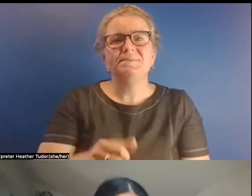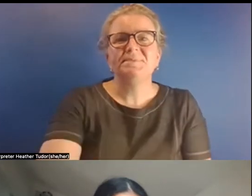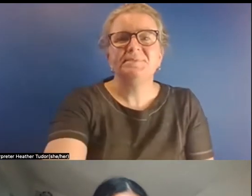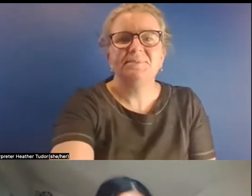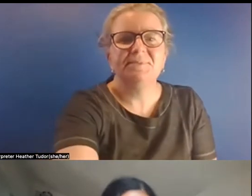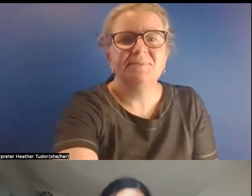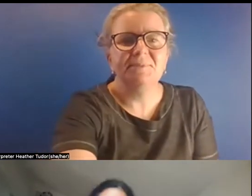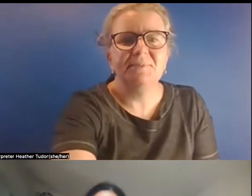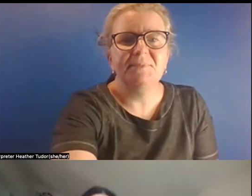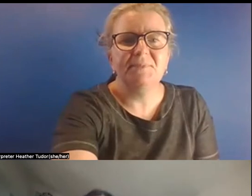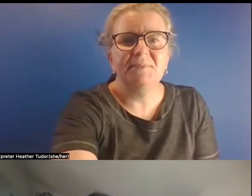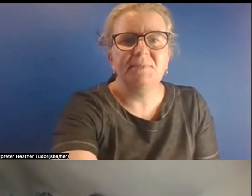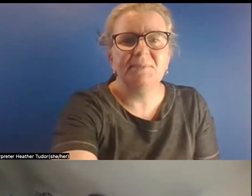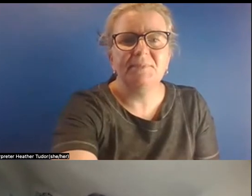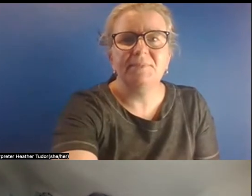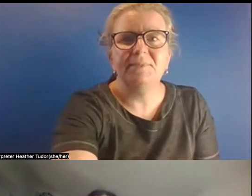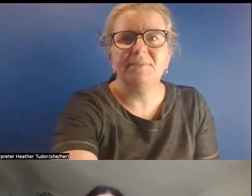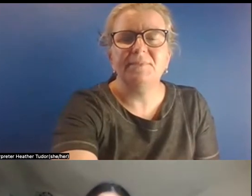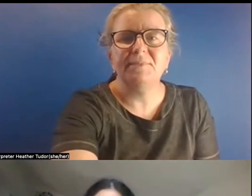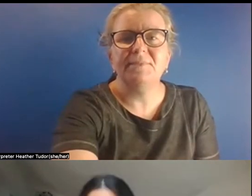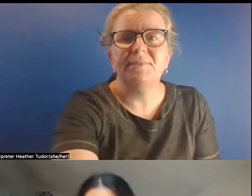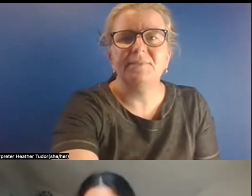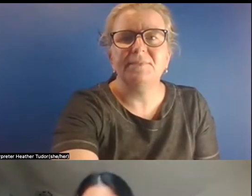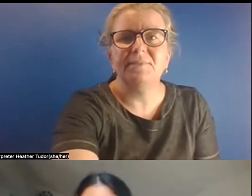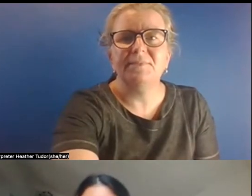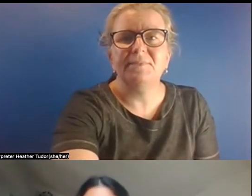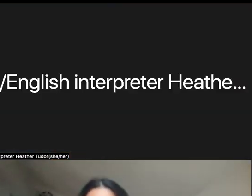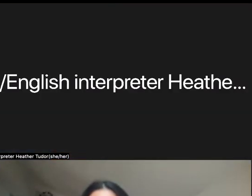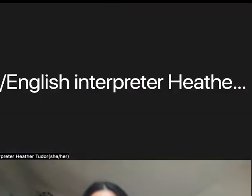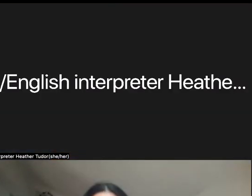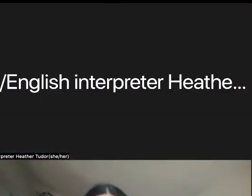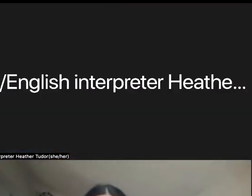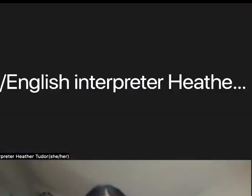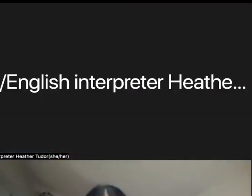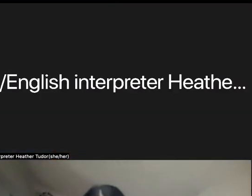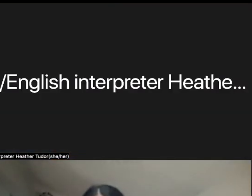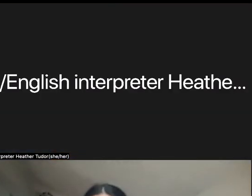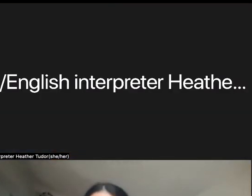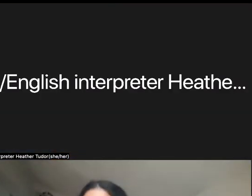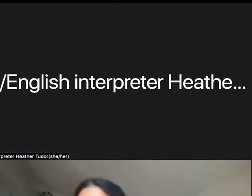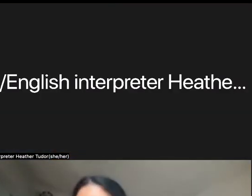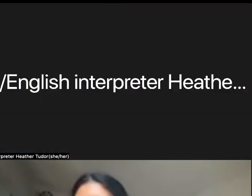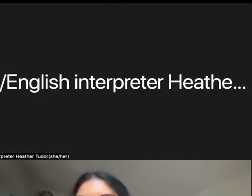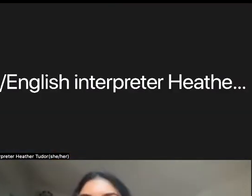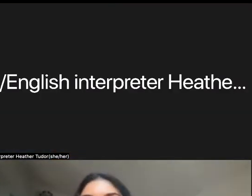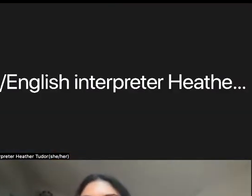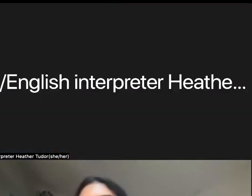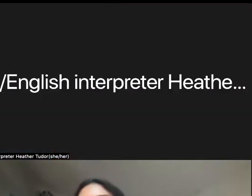I think marrying outside of the caste is a big thing, and that's like the film we're going to show you guys later on as